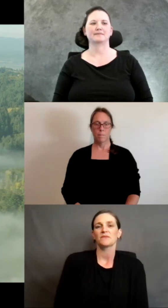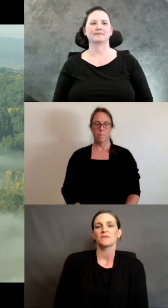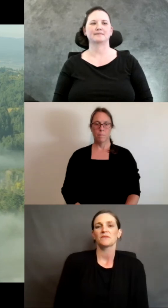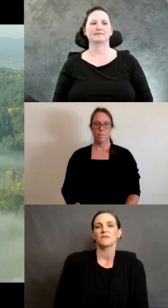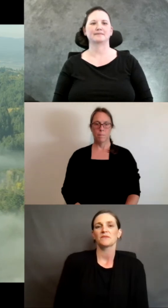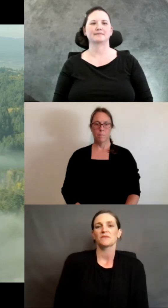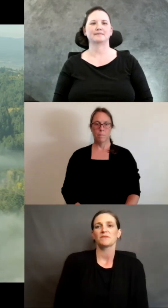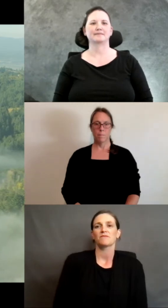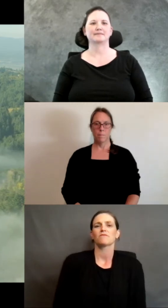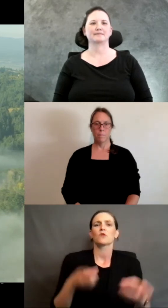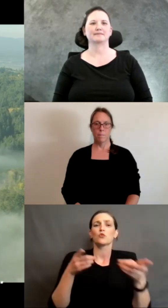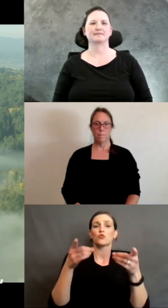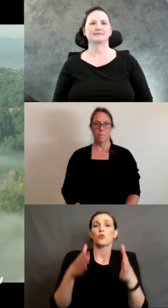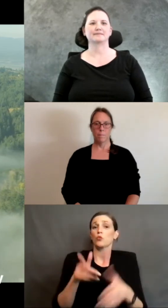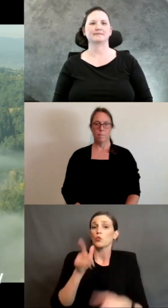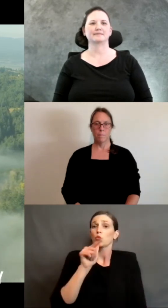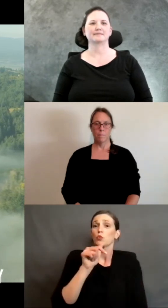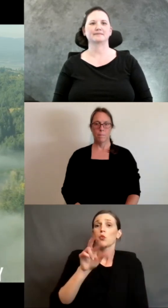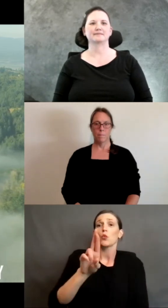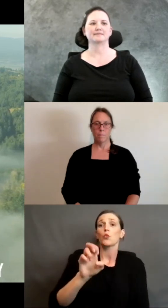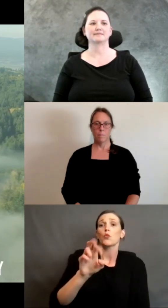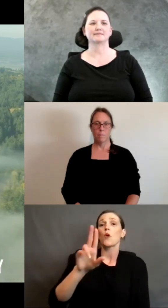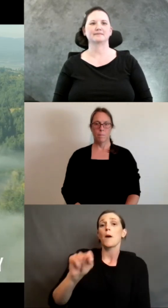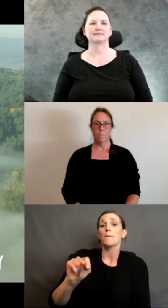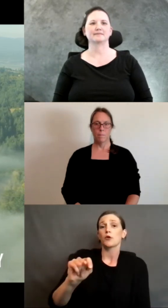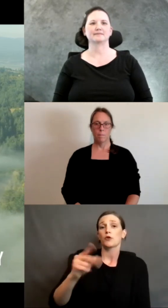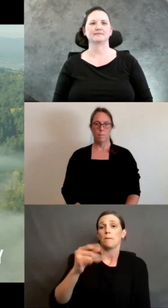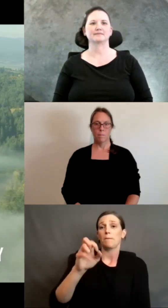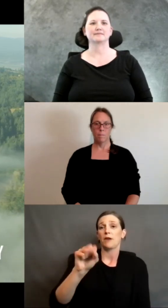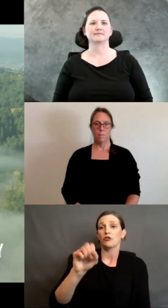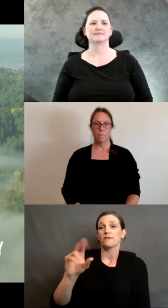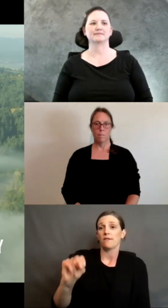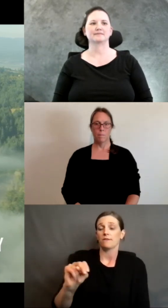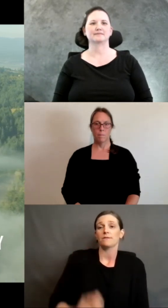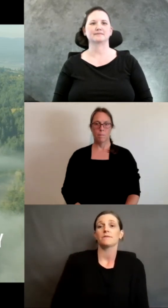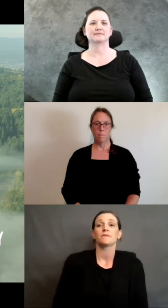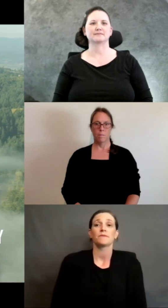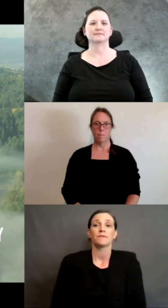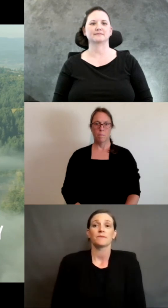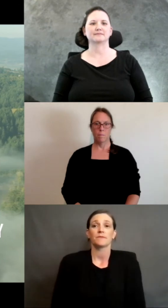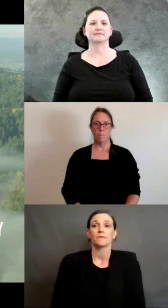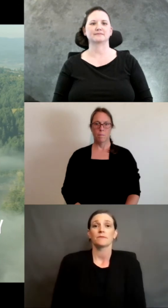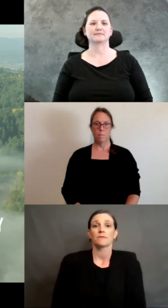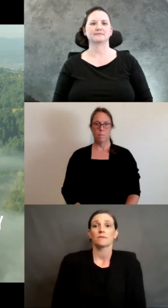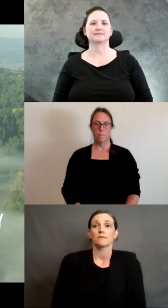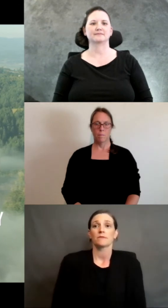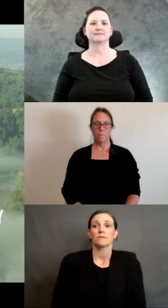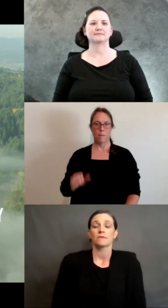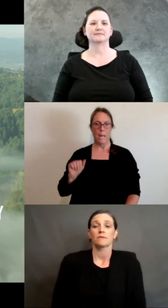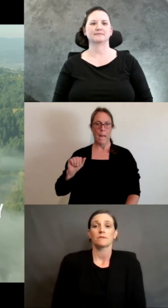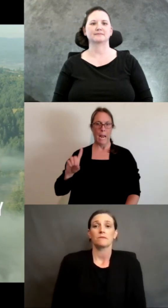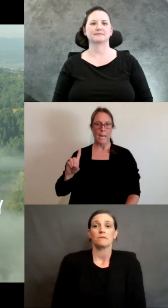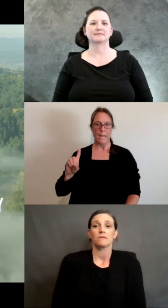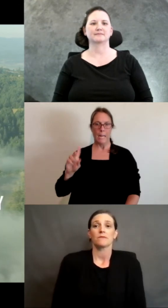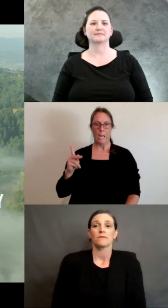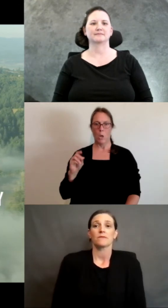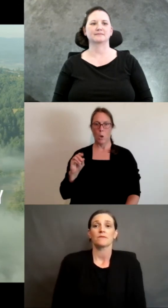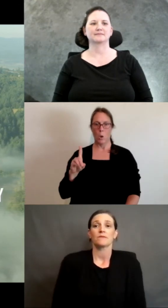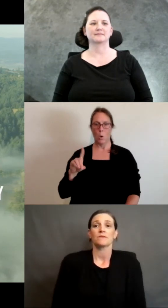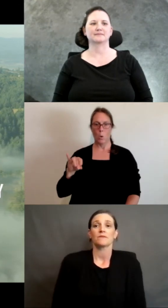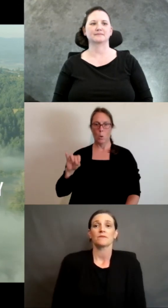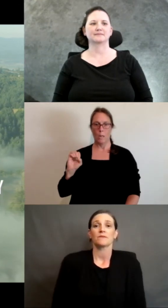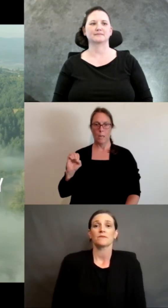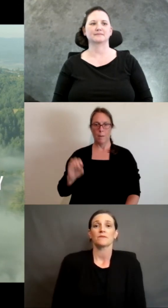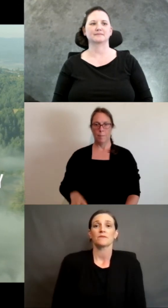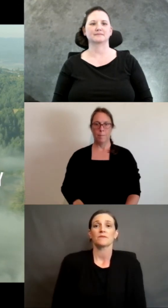Directed by Robert Pearson. Assistant Director, Cody Nagy Montgomery. Music composed